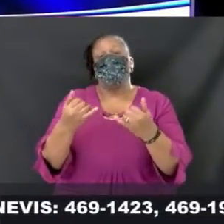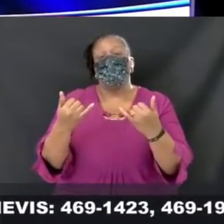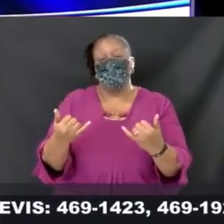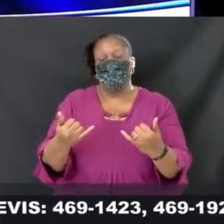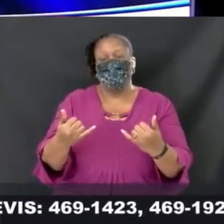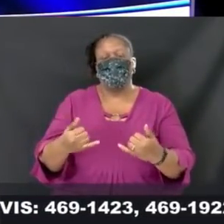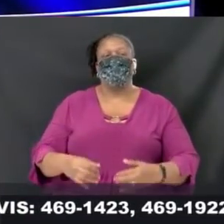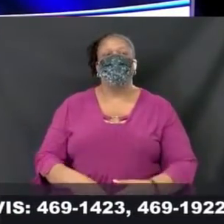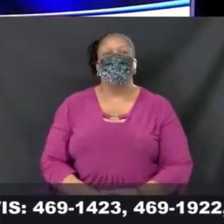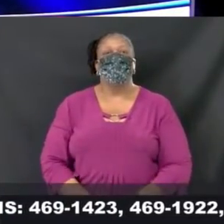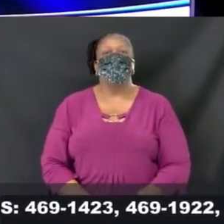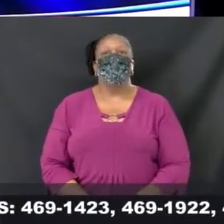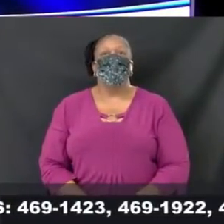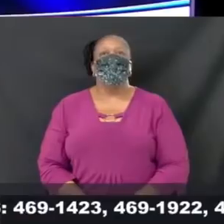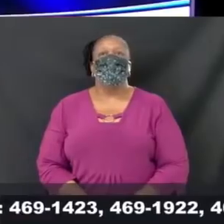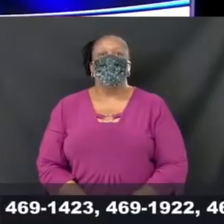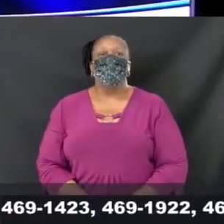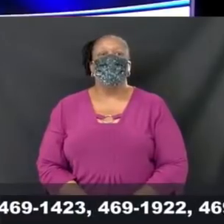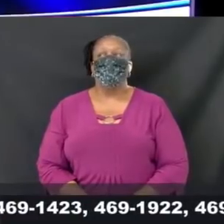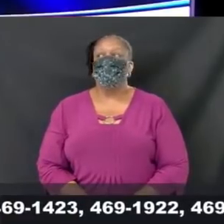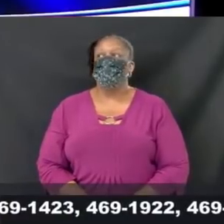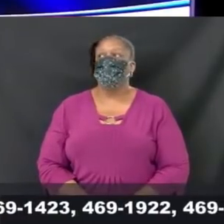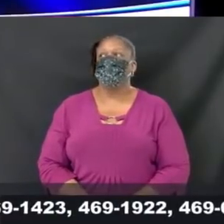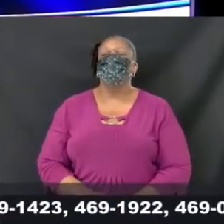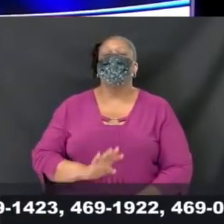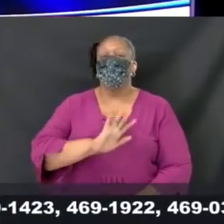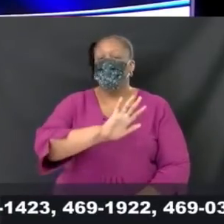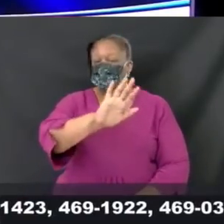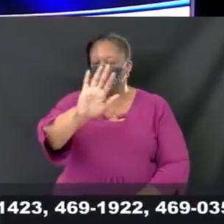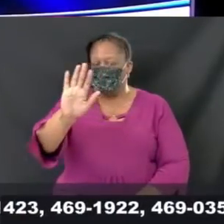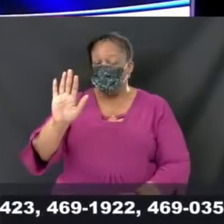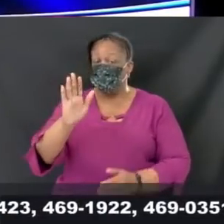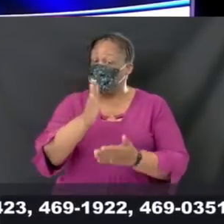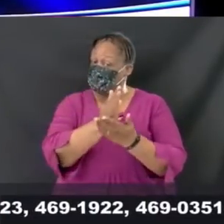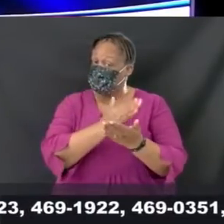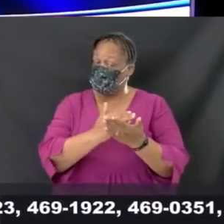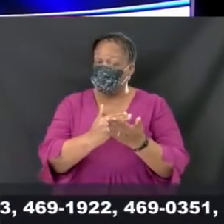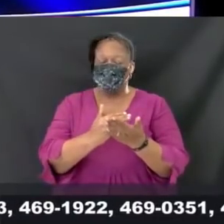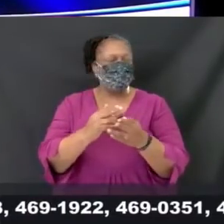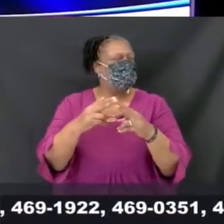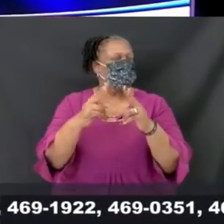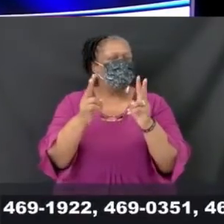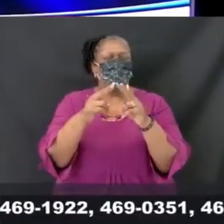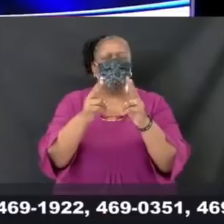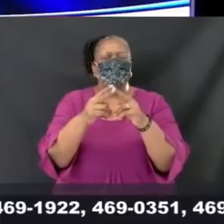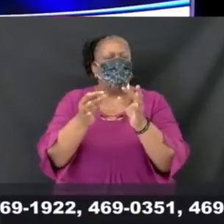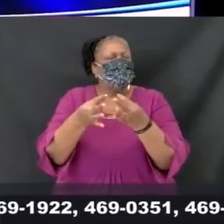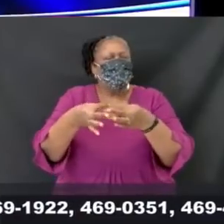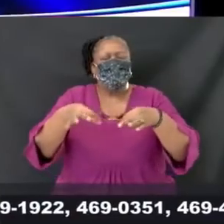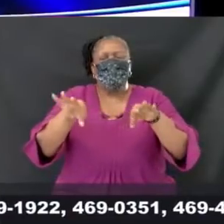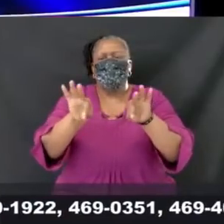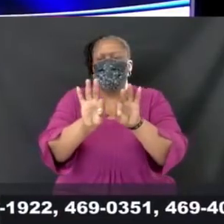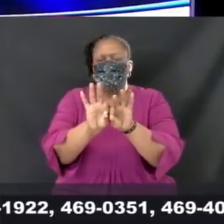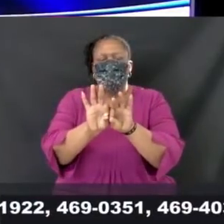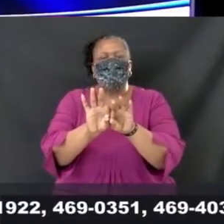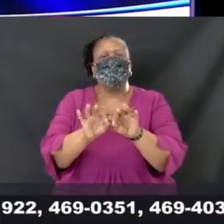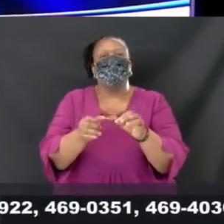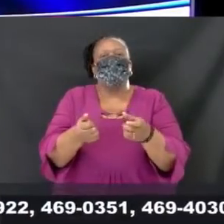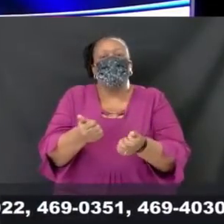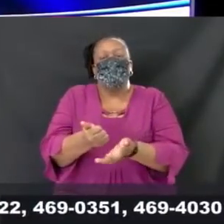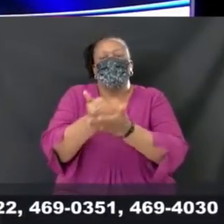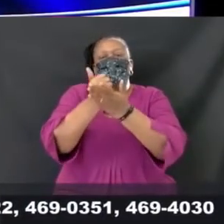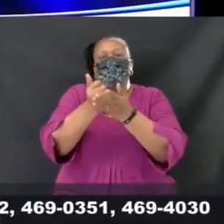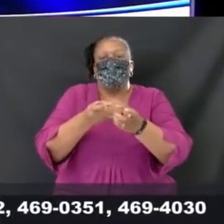COVID-19 pandemic. Your part is extremely important in the management